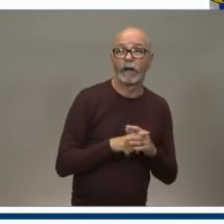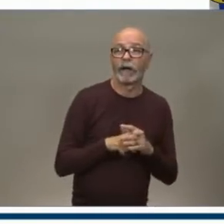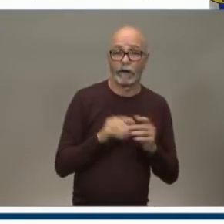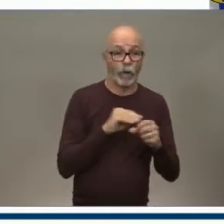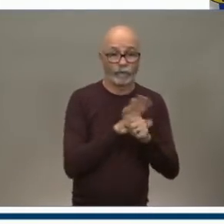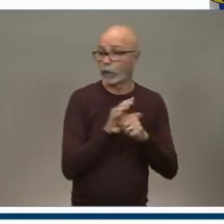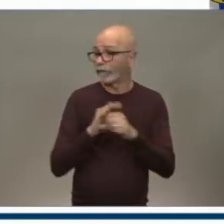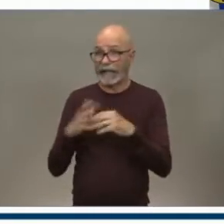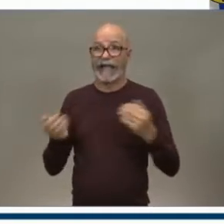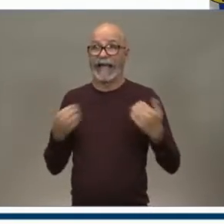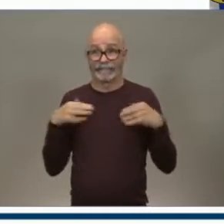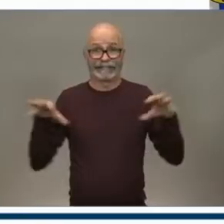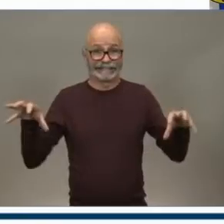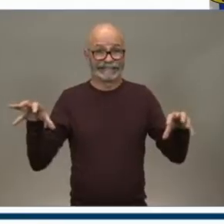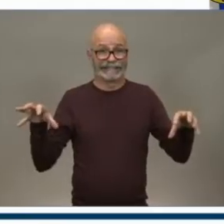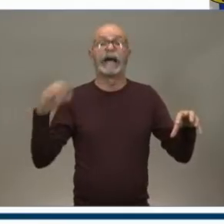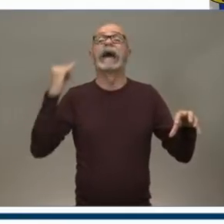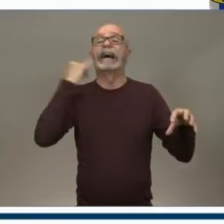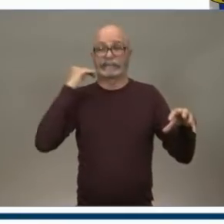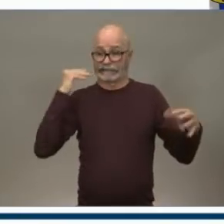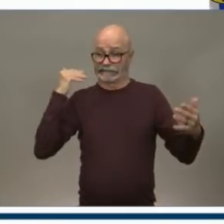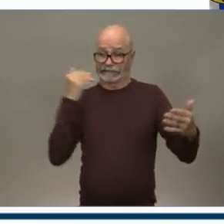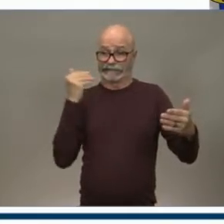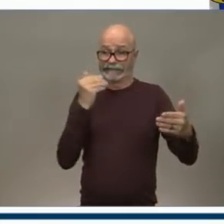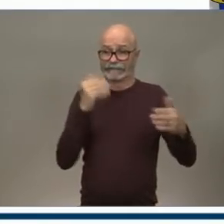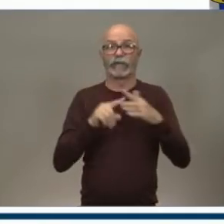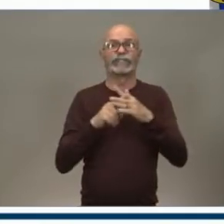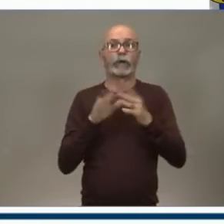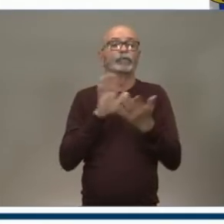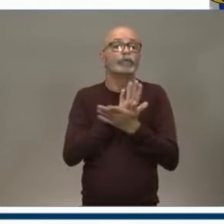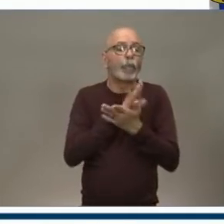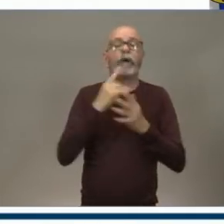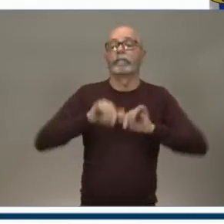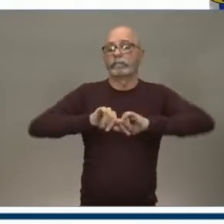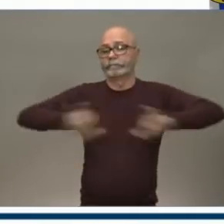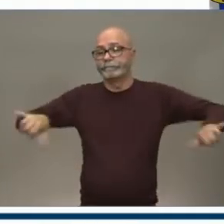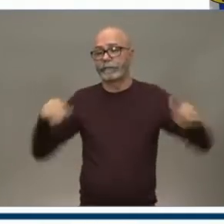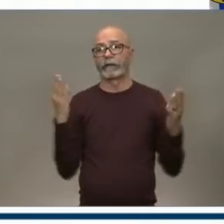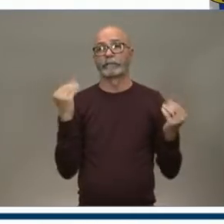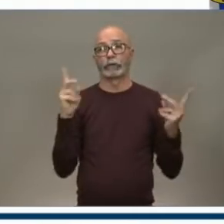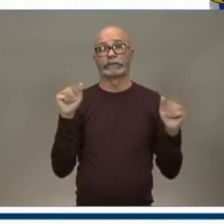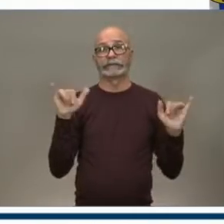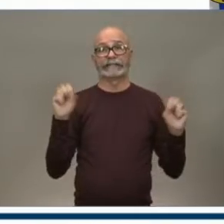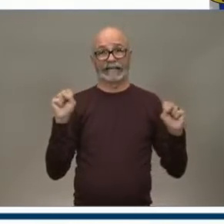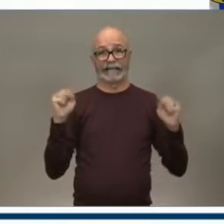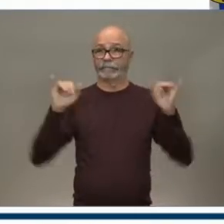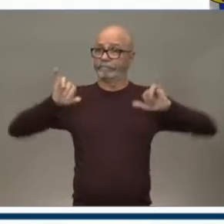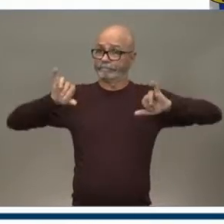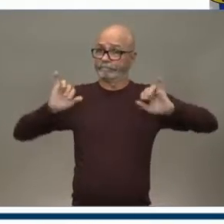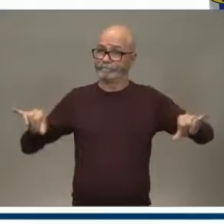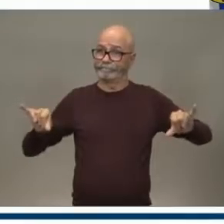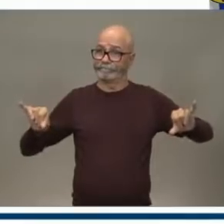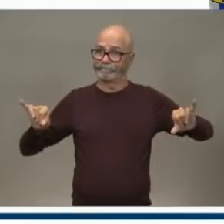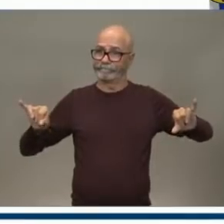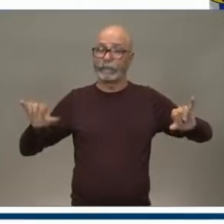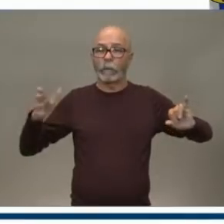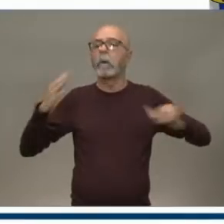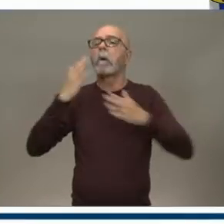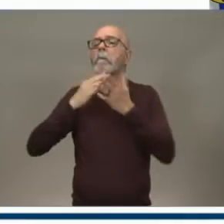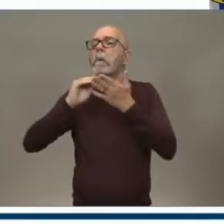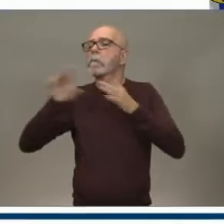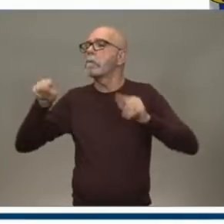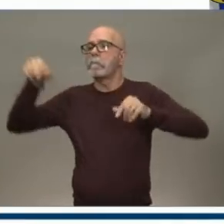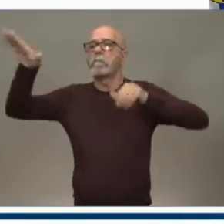are all self-isolating and anyone else is safe to go to school, but a number of parents have chosen to keep their kids home because they're